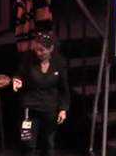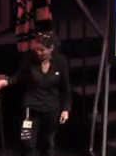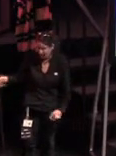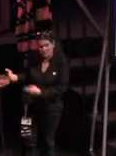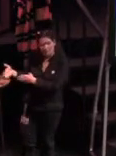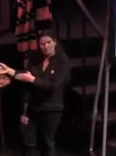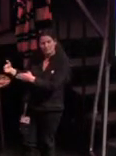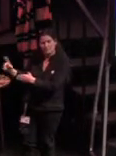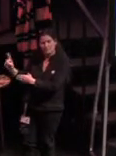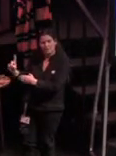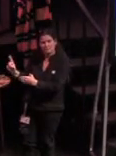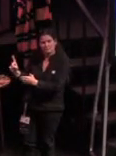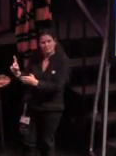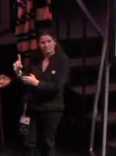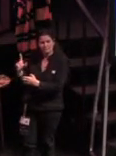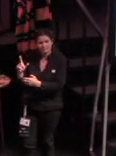It's a good question.